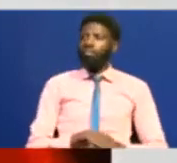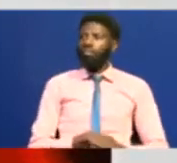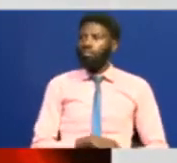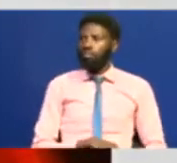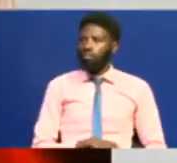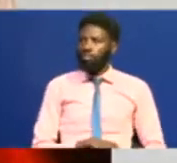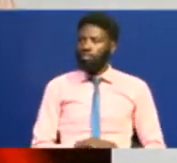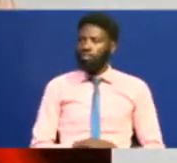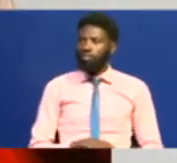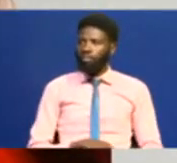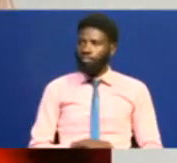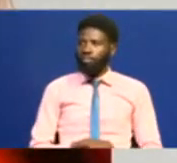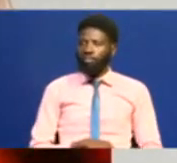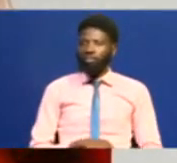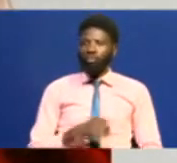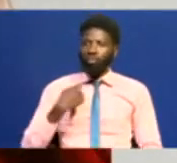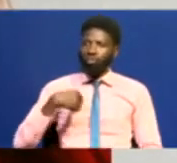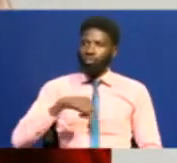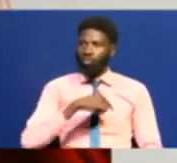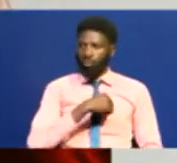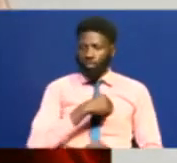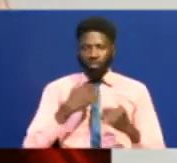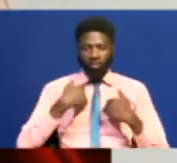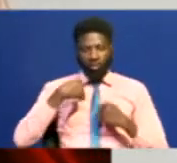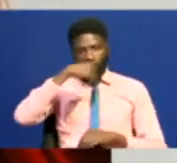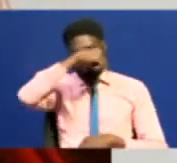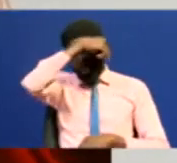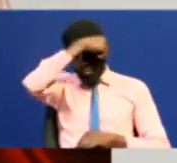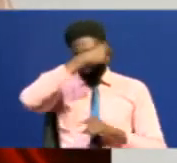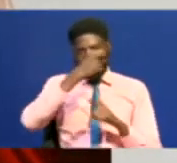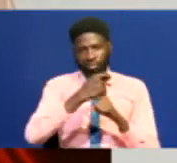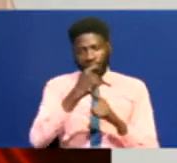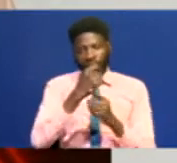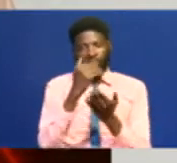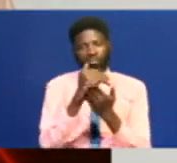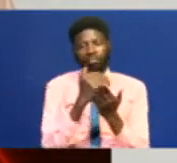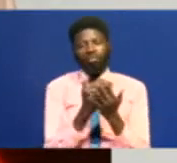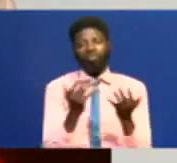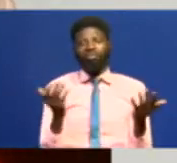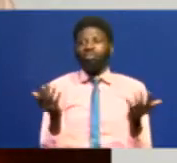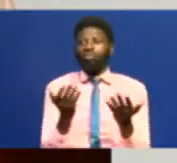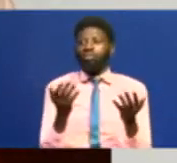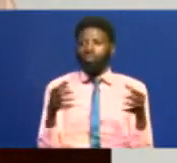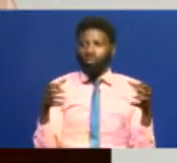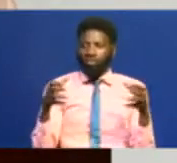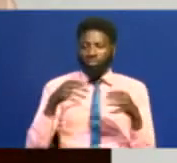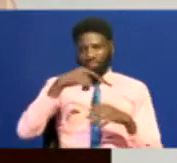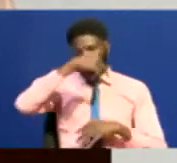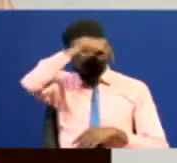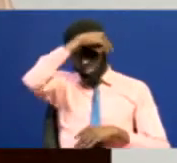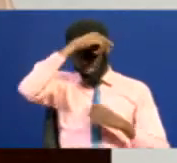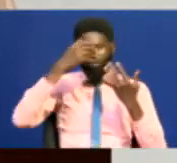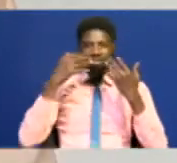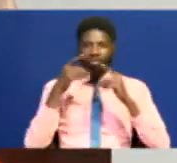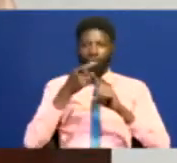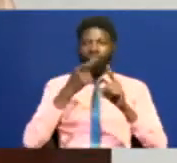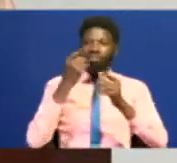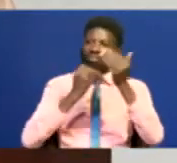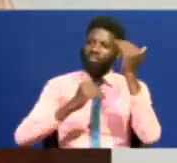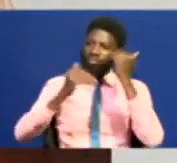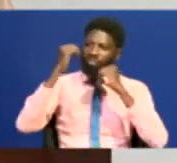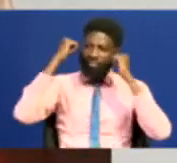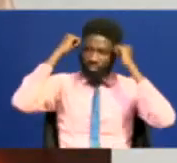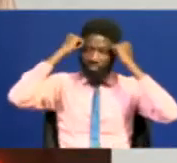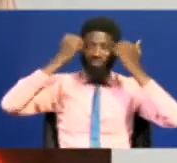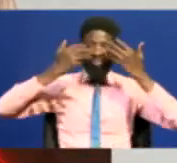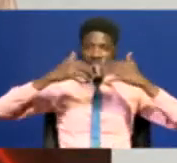have a graduate trainee program where we are taking in graduates from universities who mm-hmm. have completed their studies